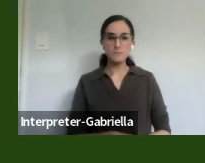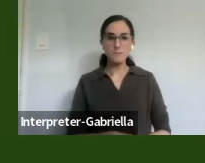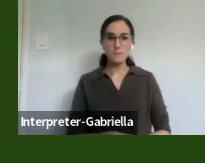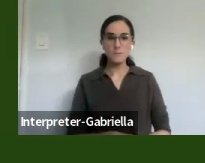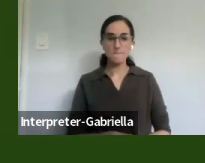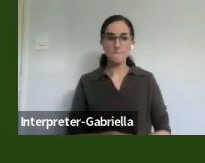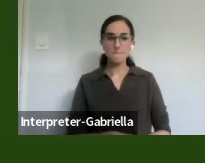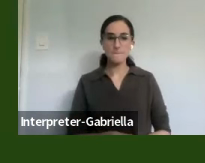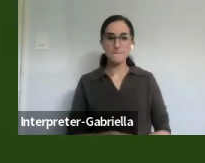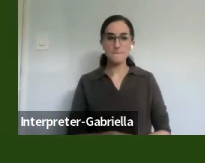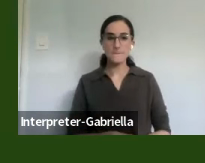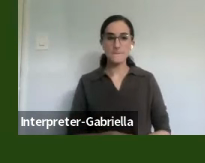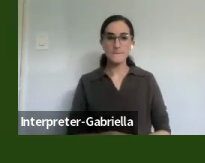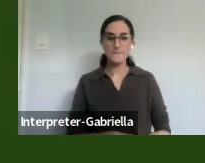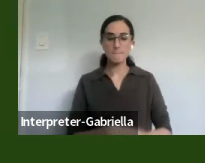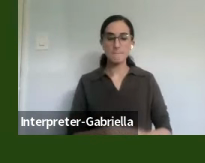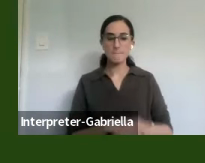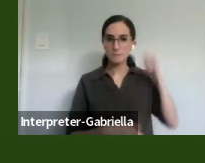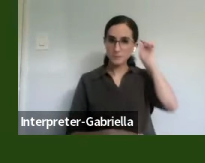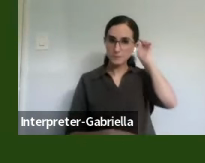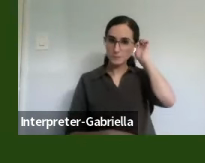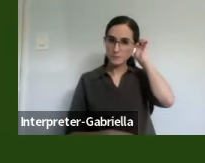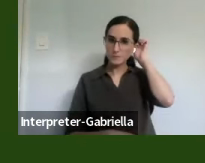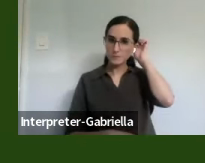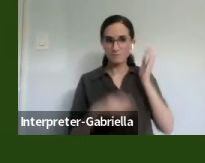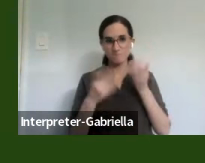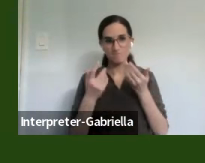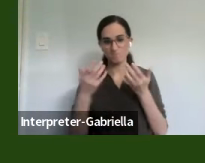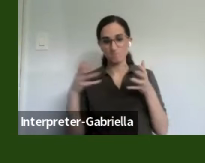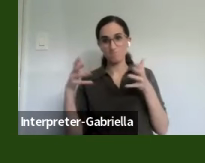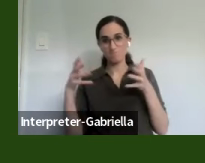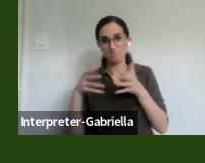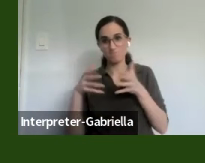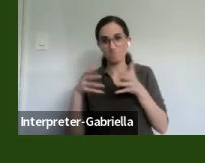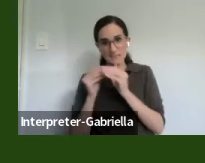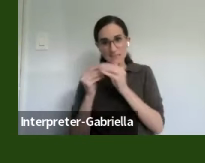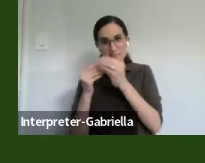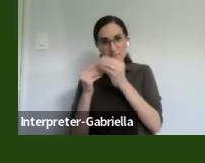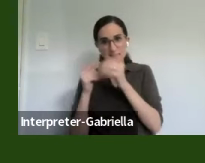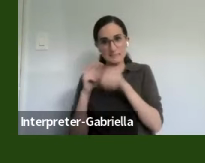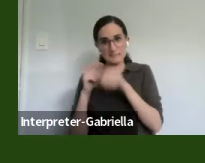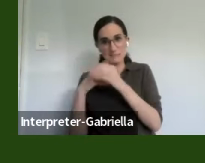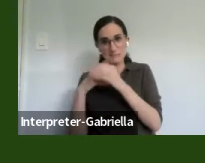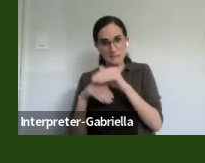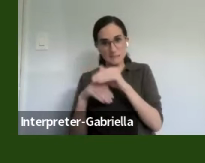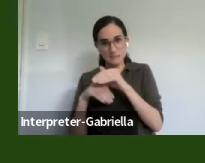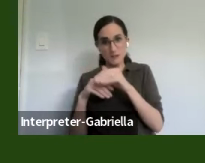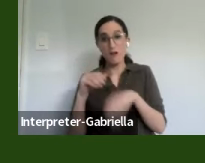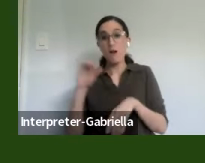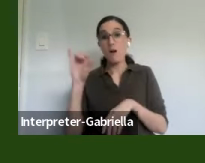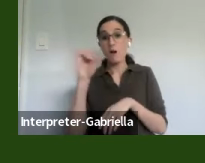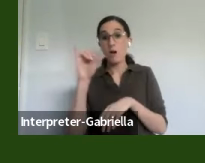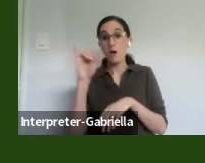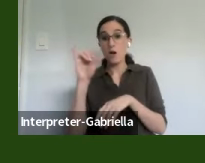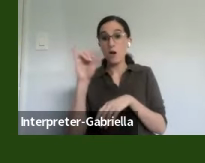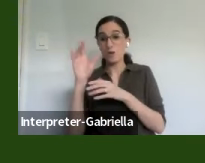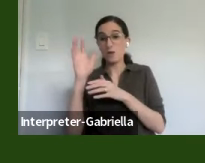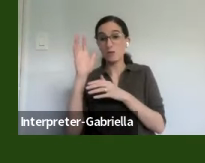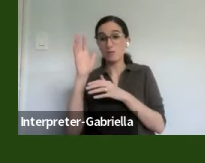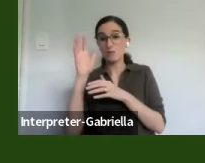So in our time together, we don't have a lot of time together. We have this meeting and we have 2 more in-person meetings. No tenemos mucho